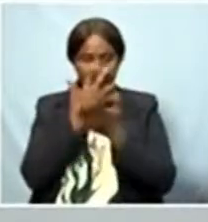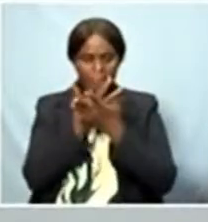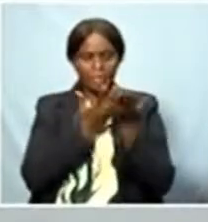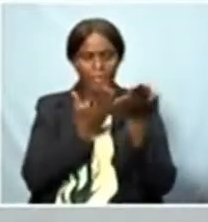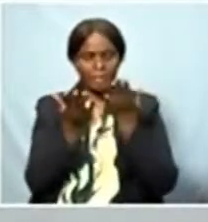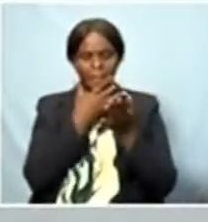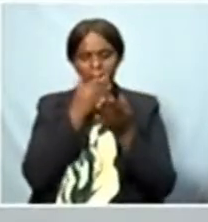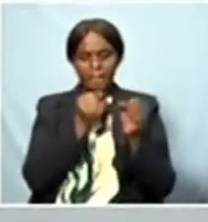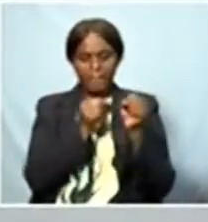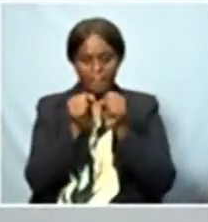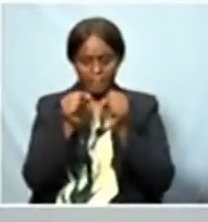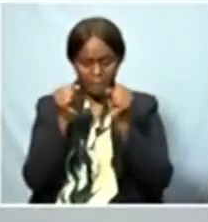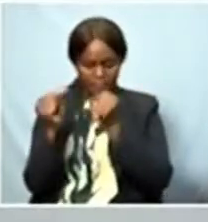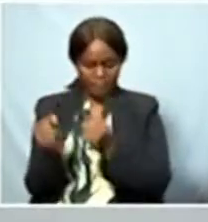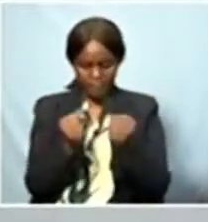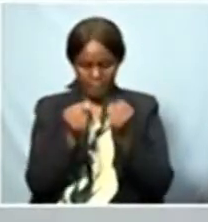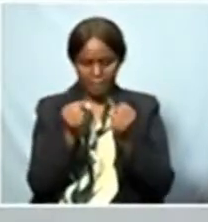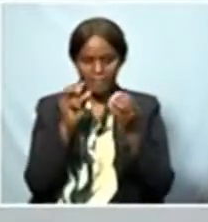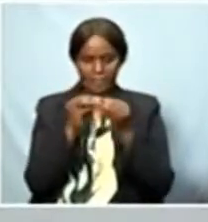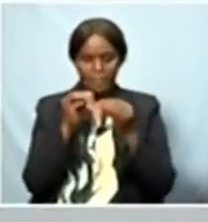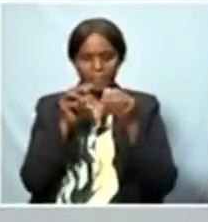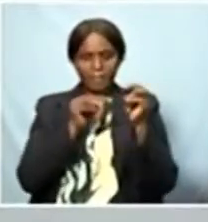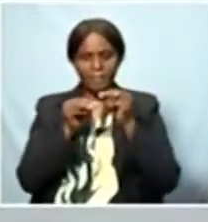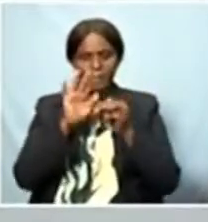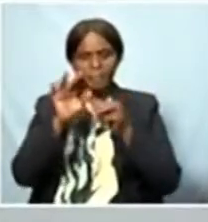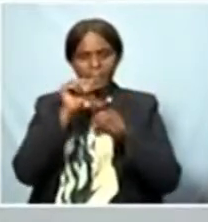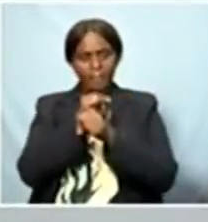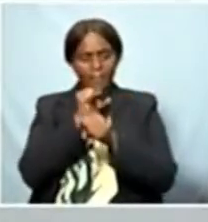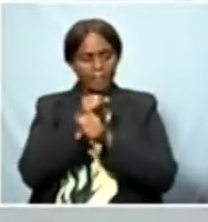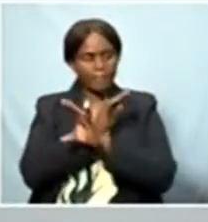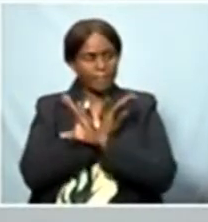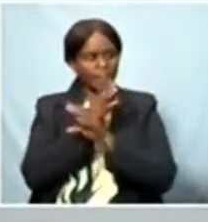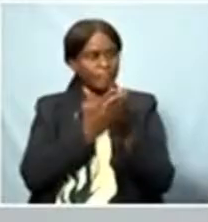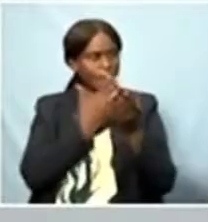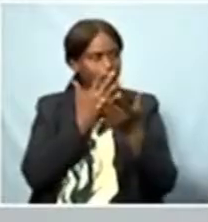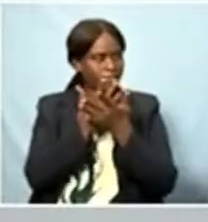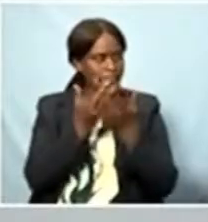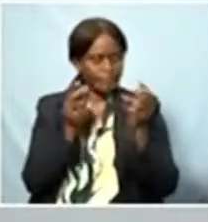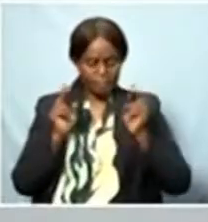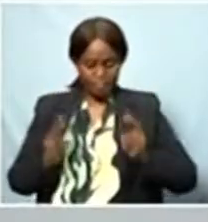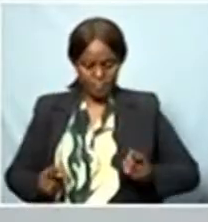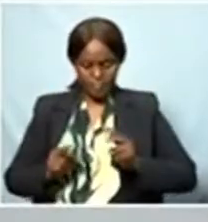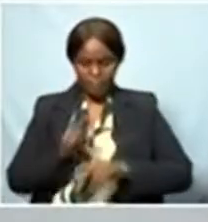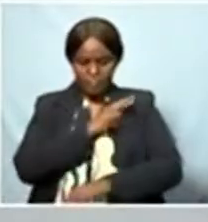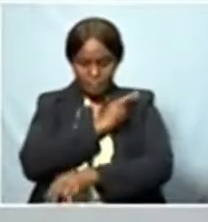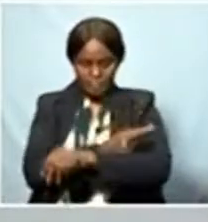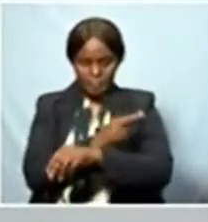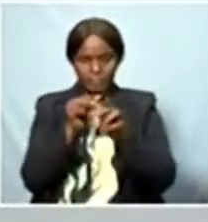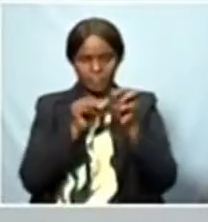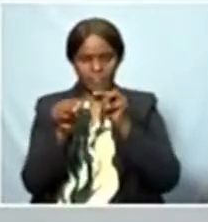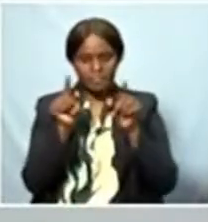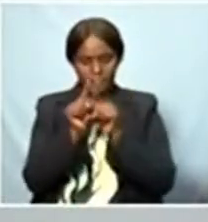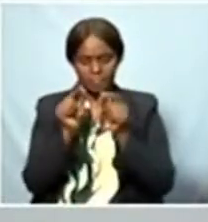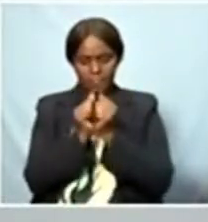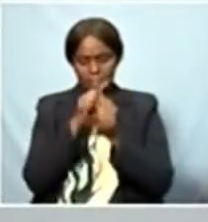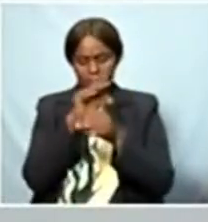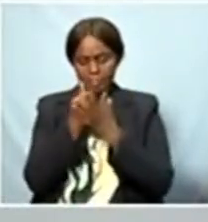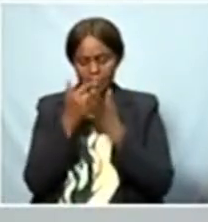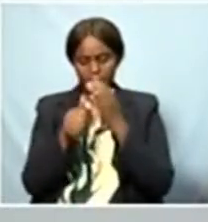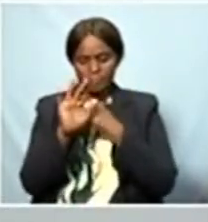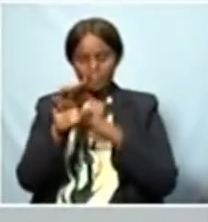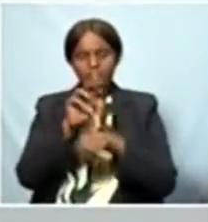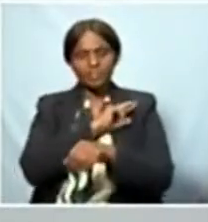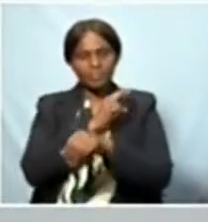Commission's strategy on strengthening the management system of the Zambia Correctional Service Human Resources Management System, as well as its